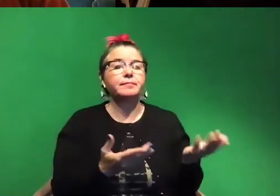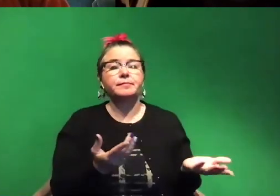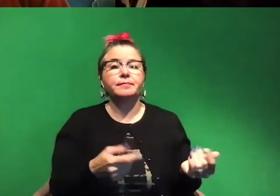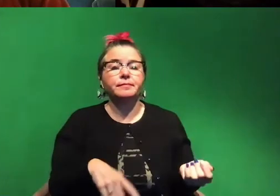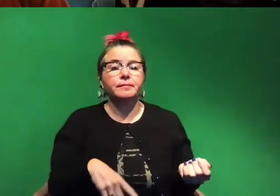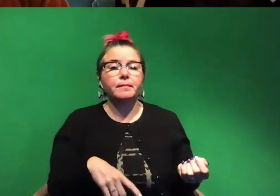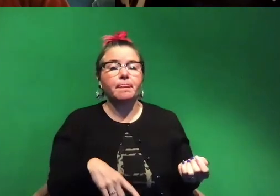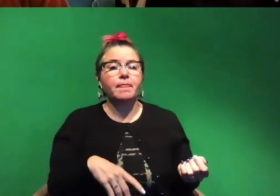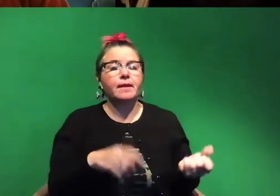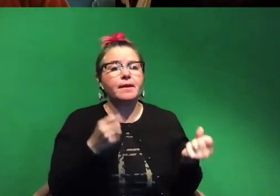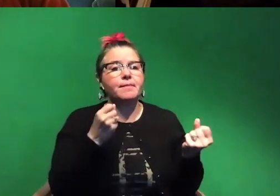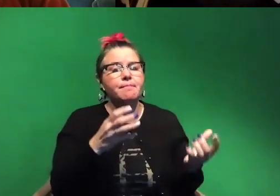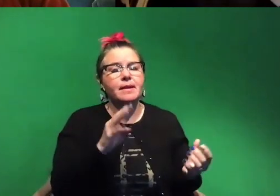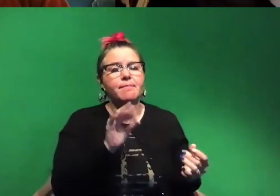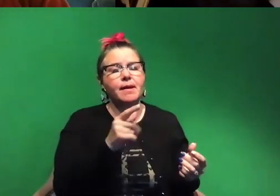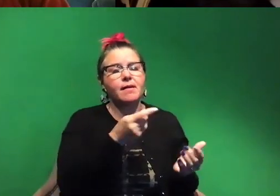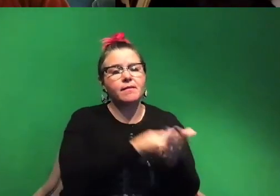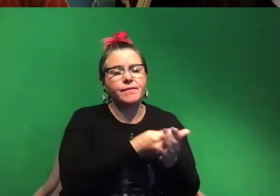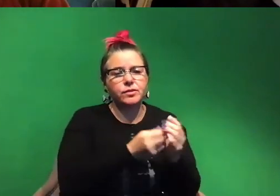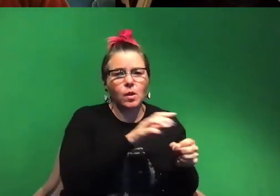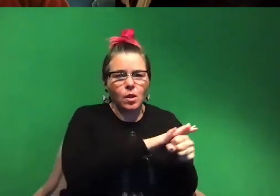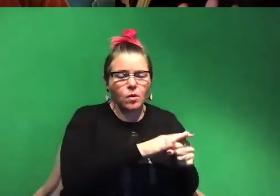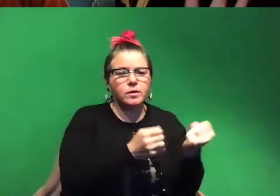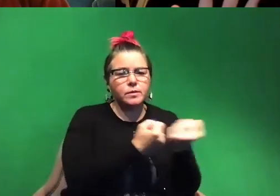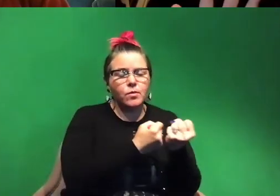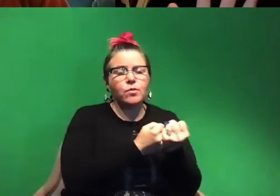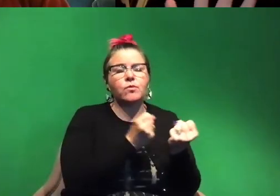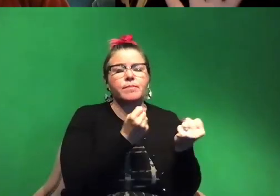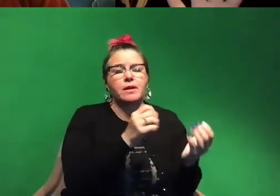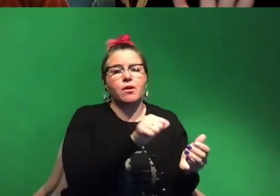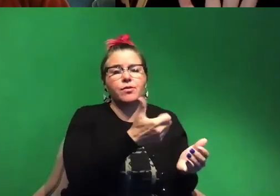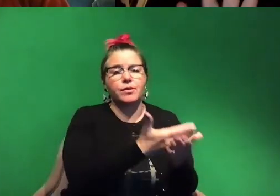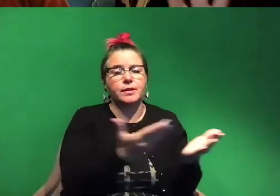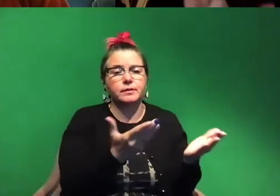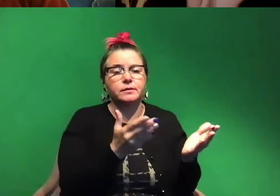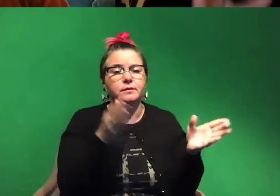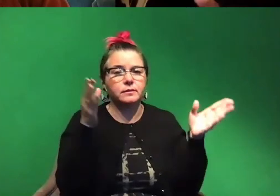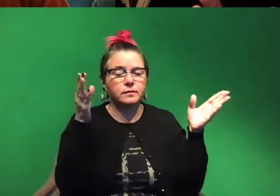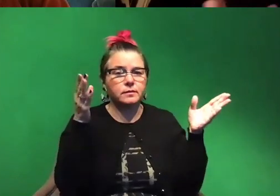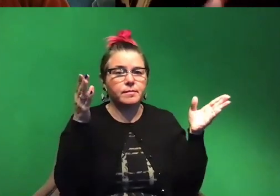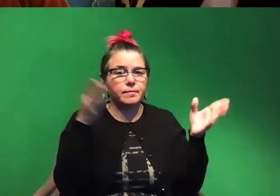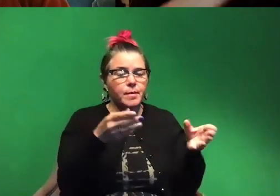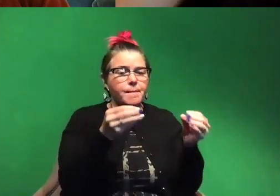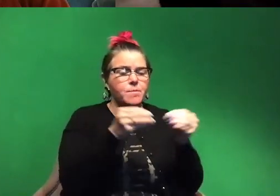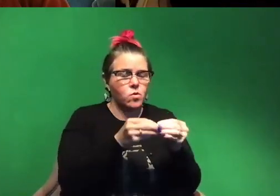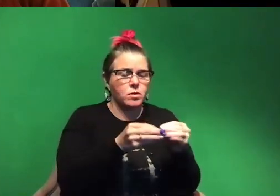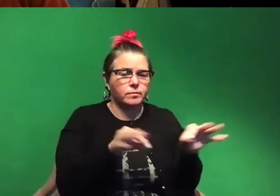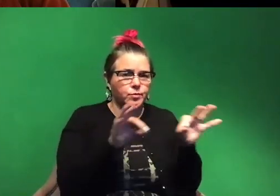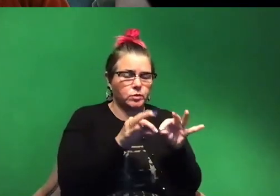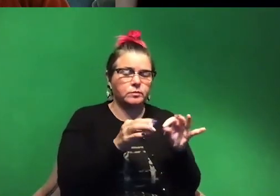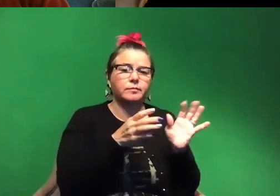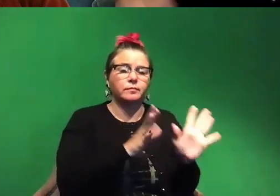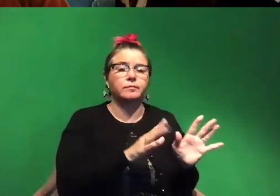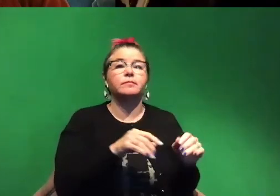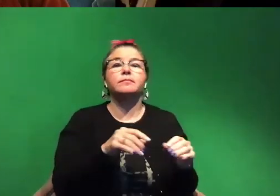like many bail funds locally that you can support, or many other things that are maybe more prescient right now. But if after